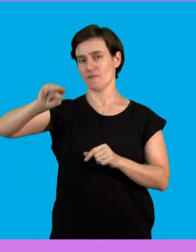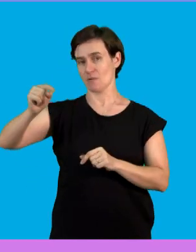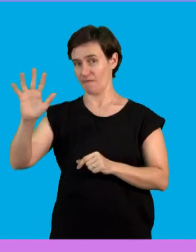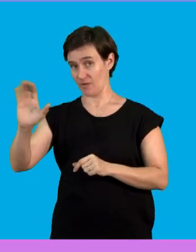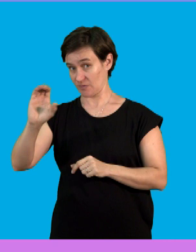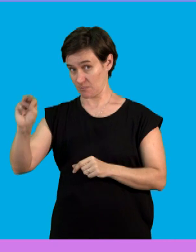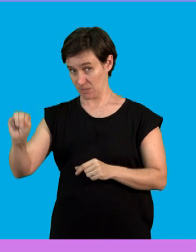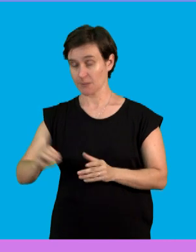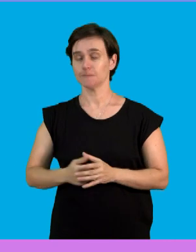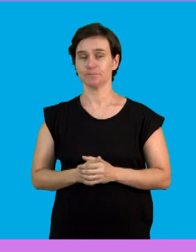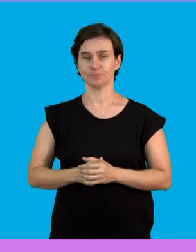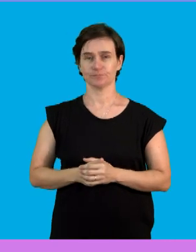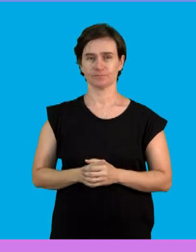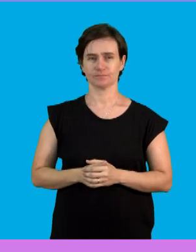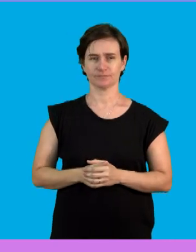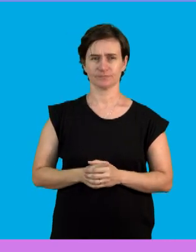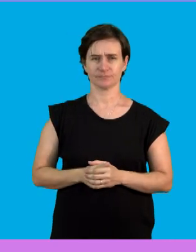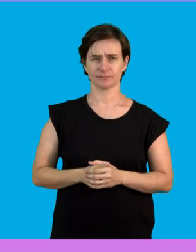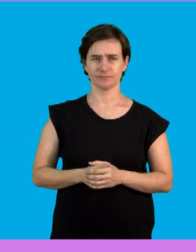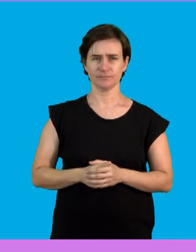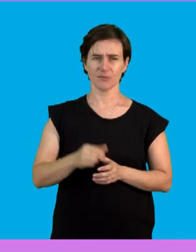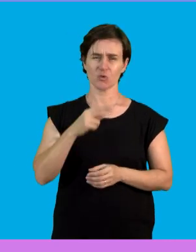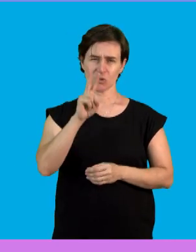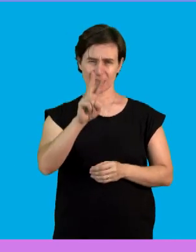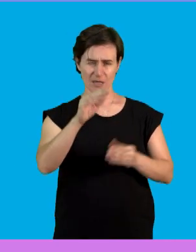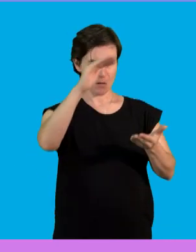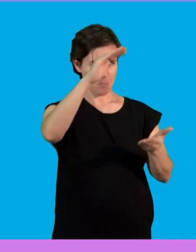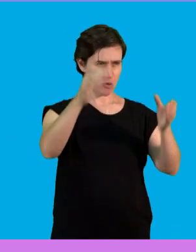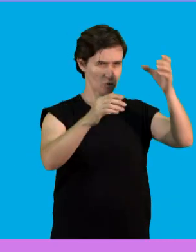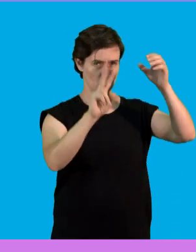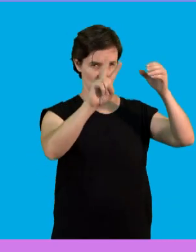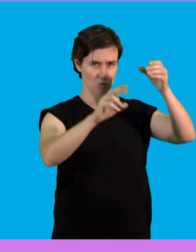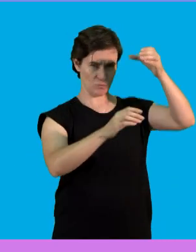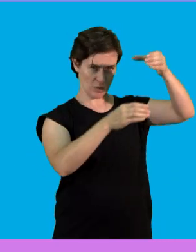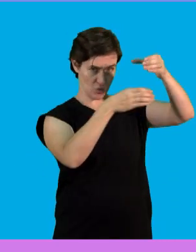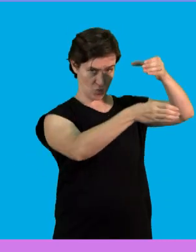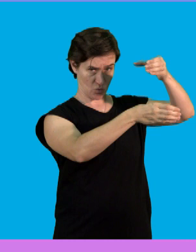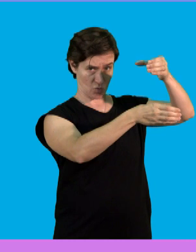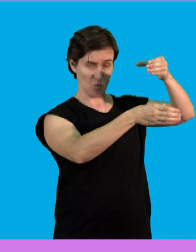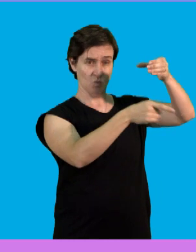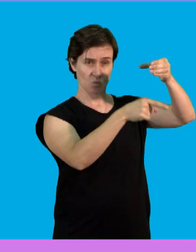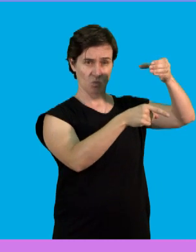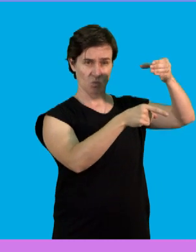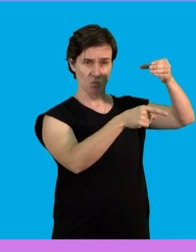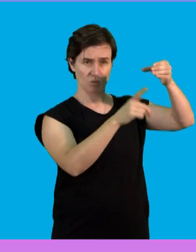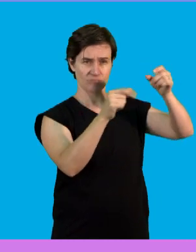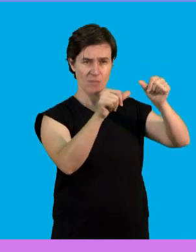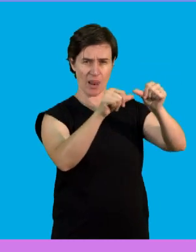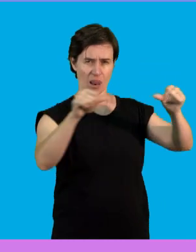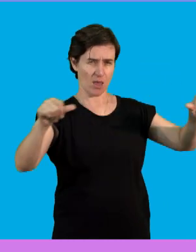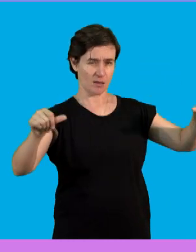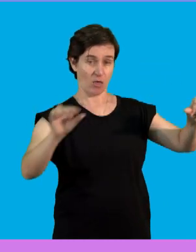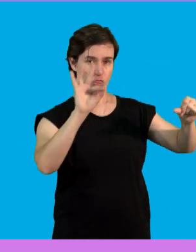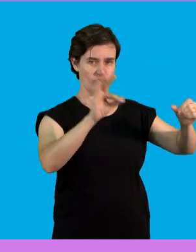So now there is 2 cans in the height. In the length, we've